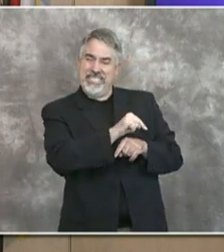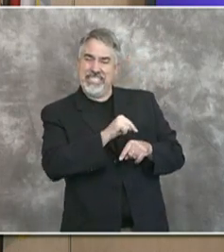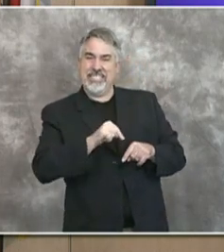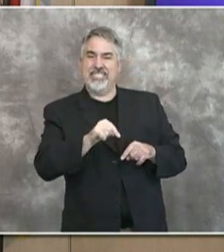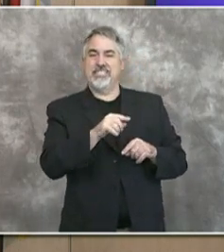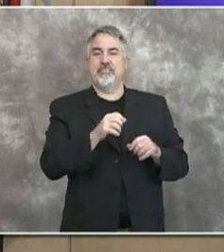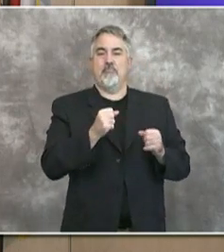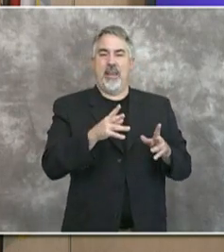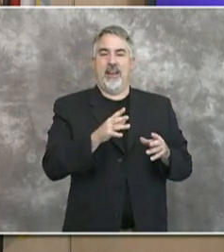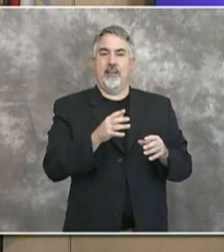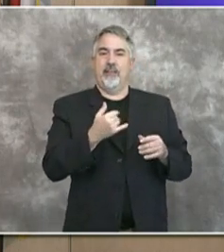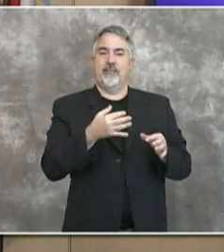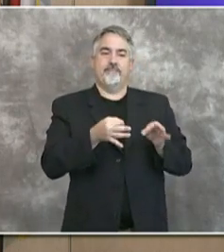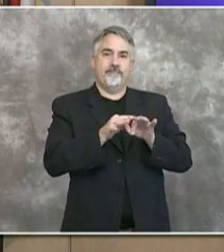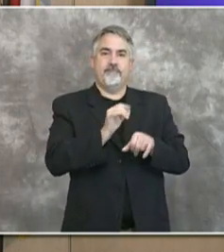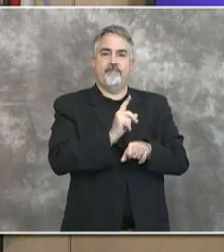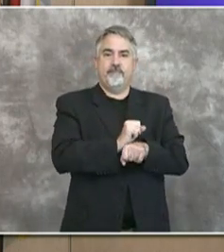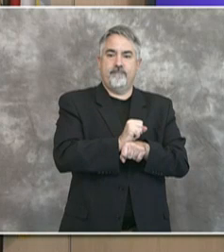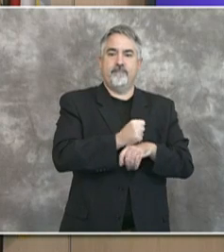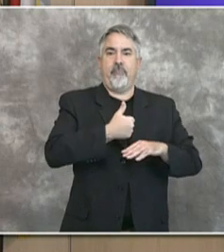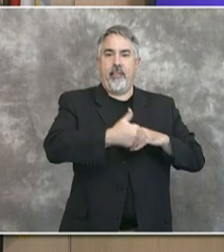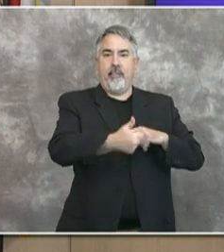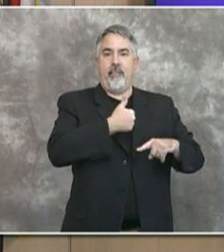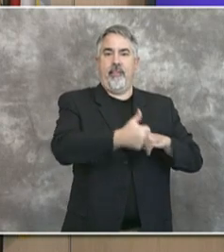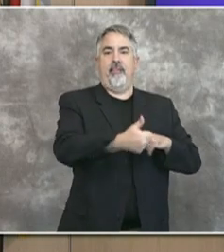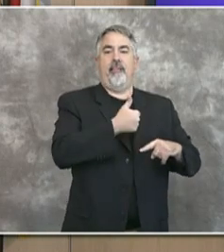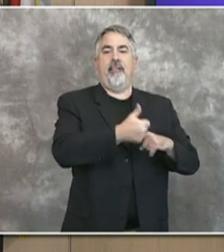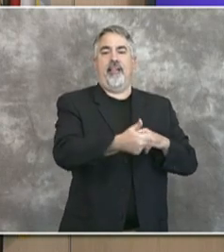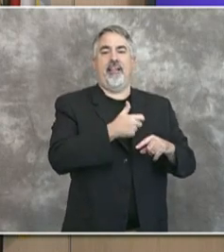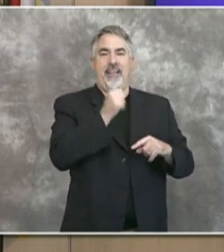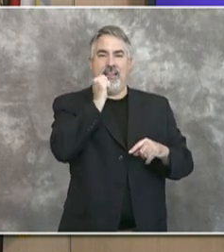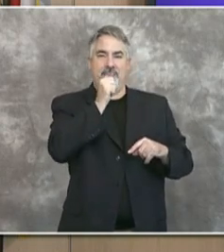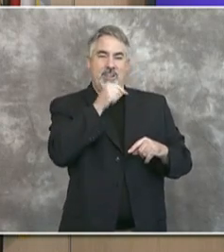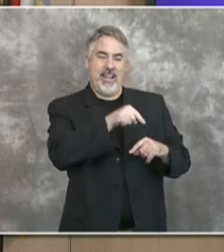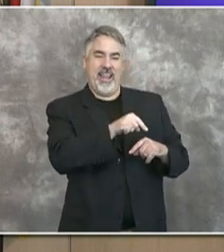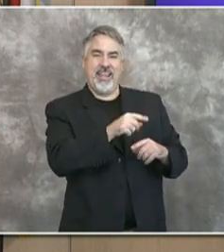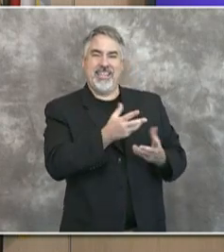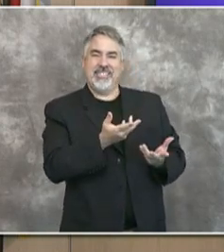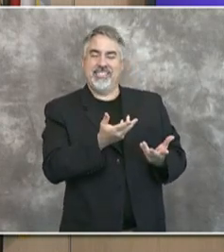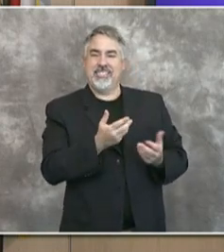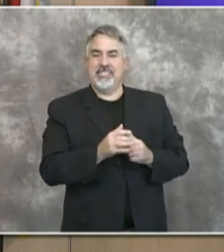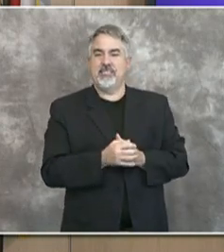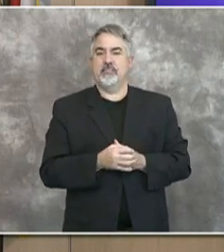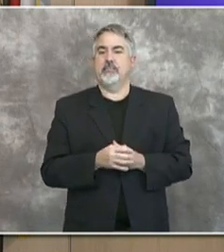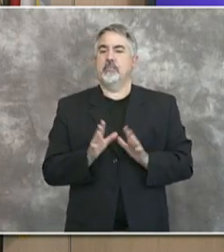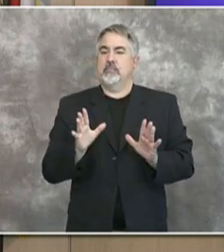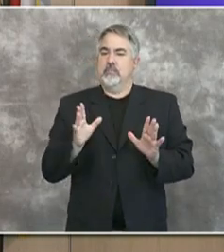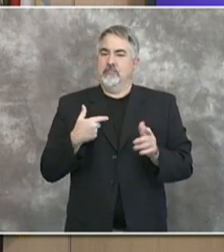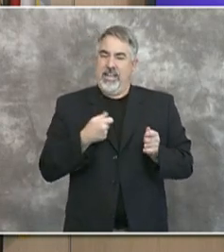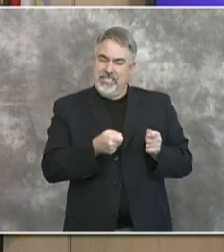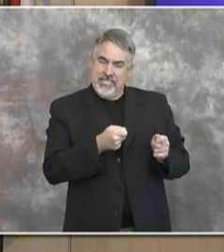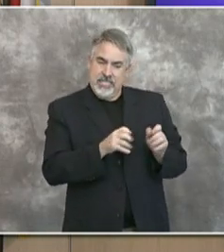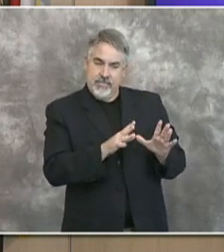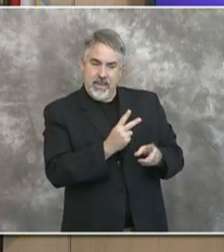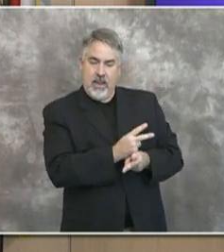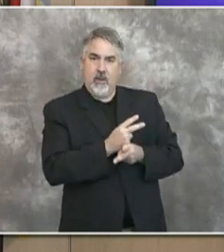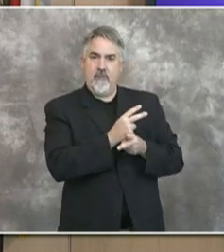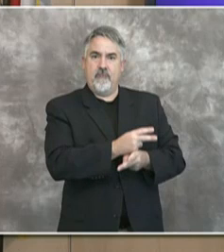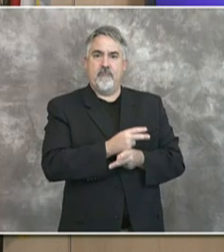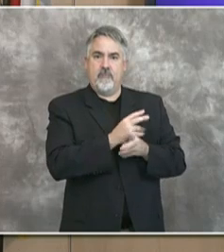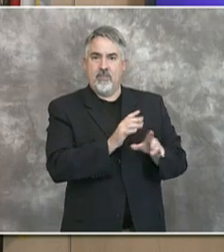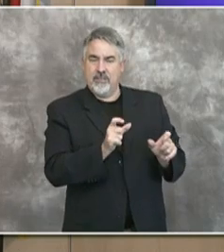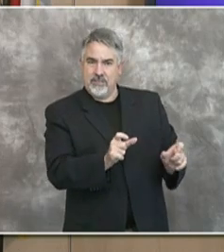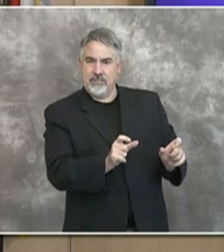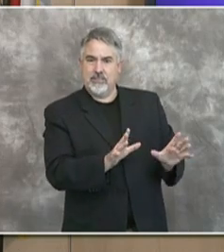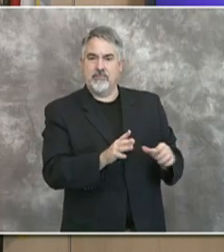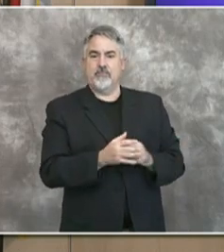work and return to their homes at the end of the day. But we are taking steps. Our medical experts have been working with a